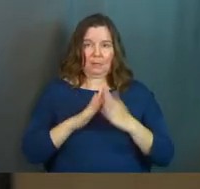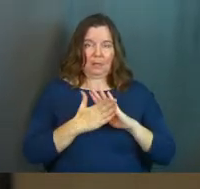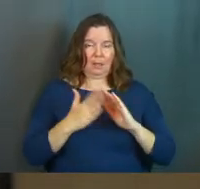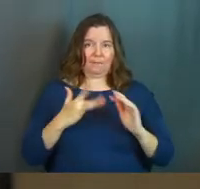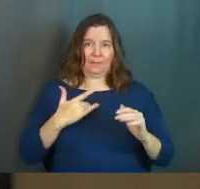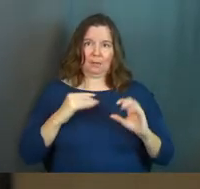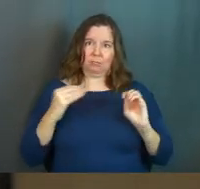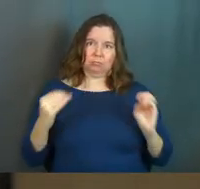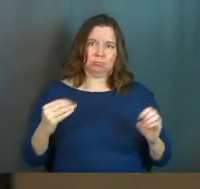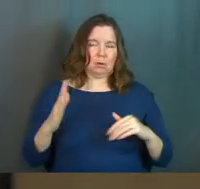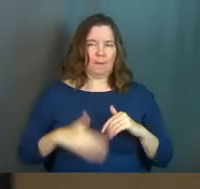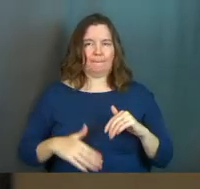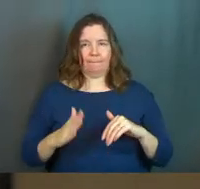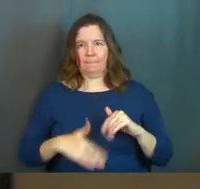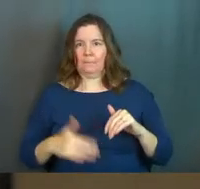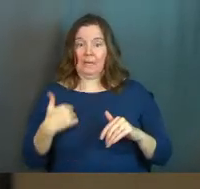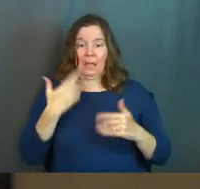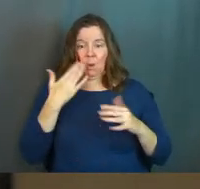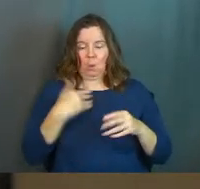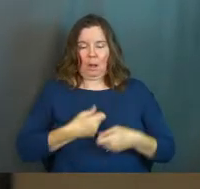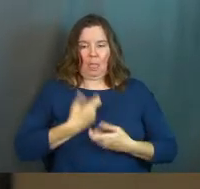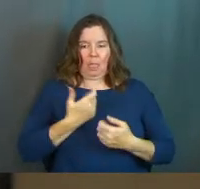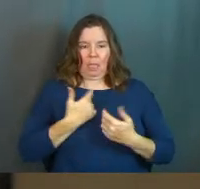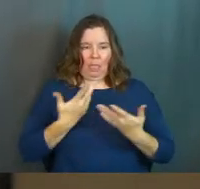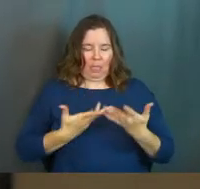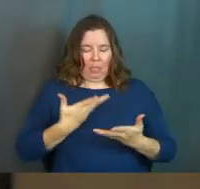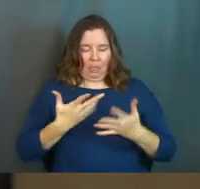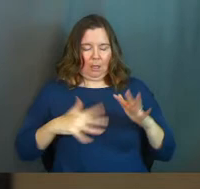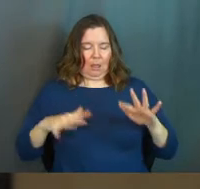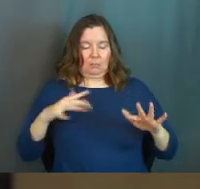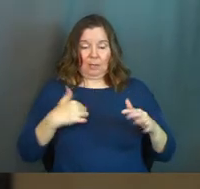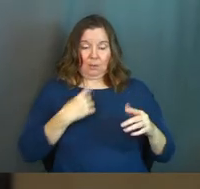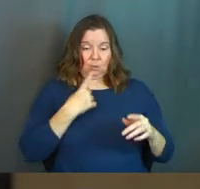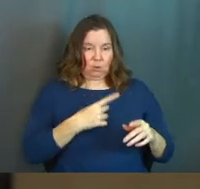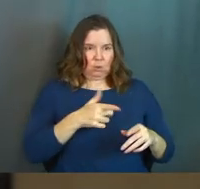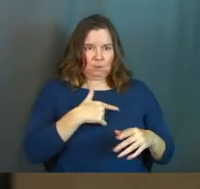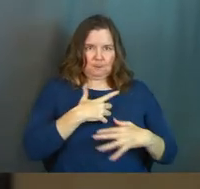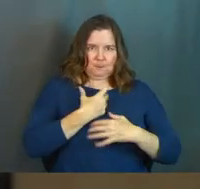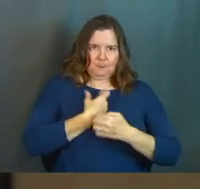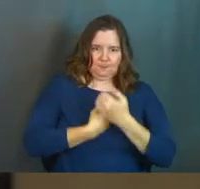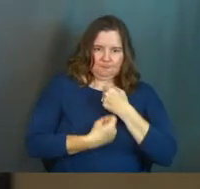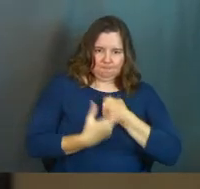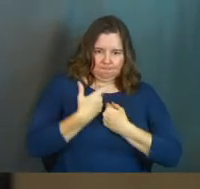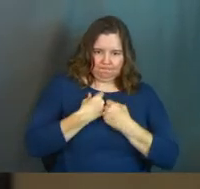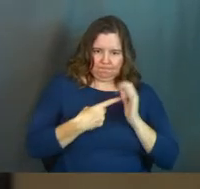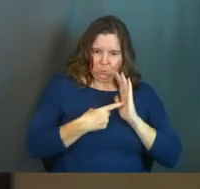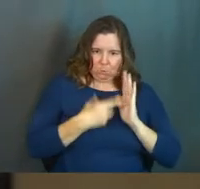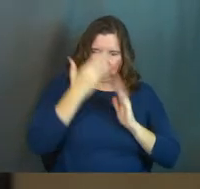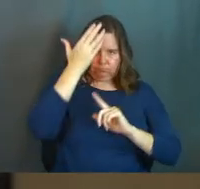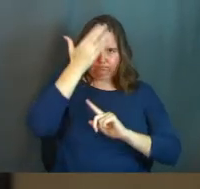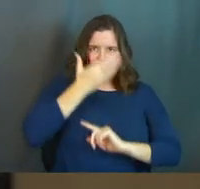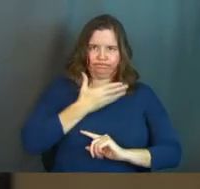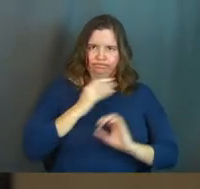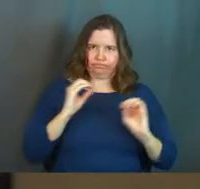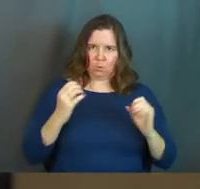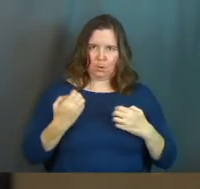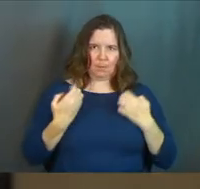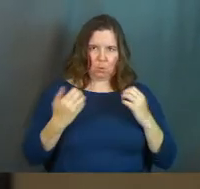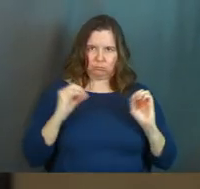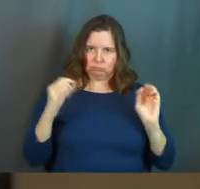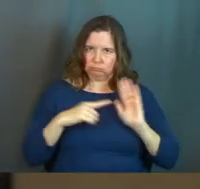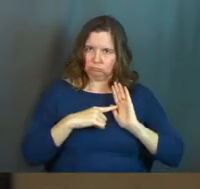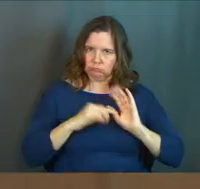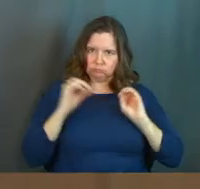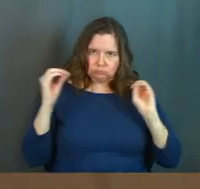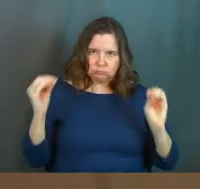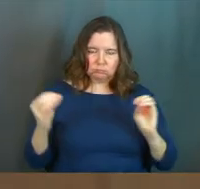myself, because I didn't know how to express myself. I was told growing up, you don't express yourself. You don't show any type of emotion or